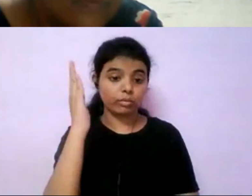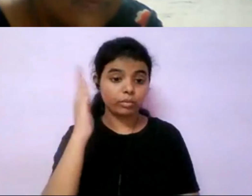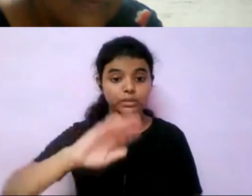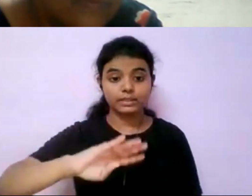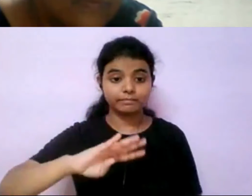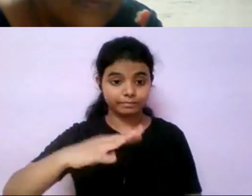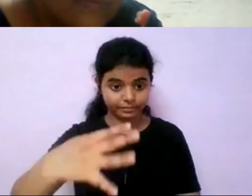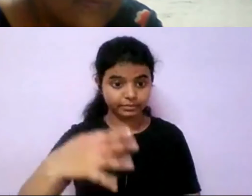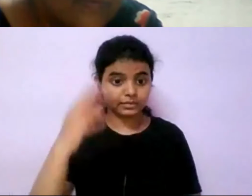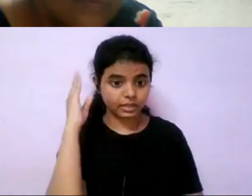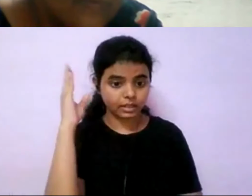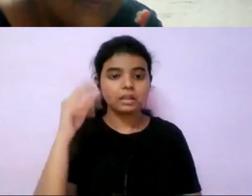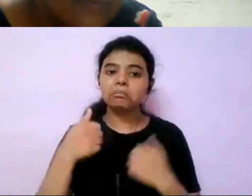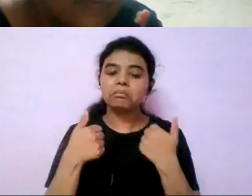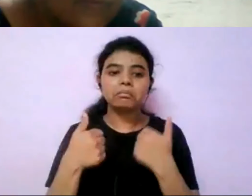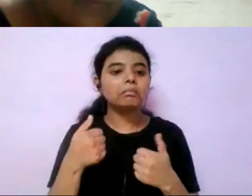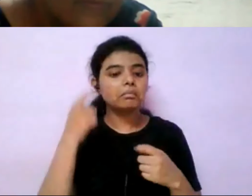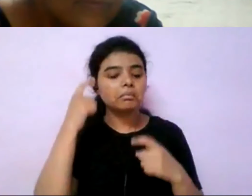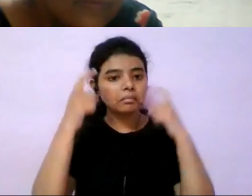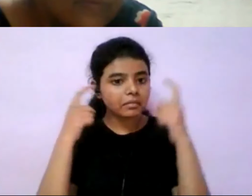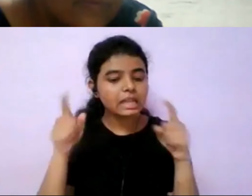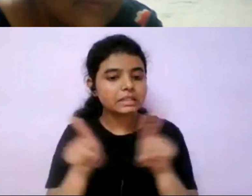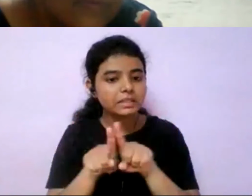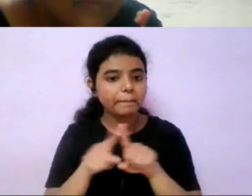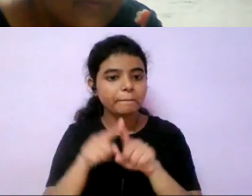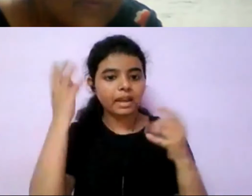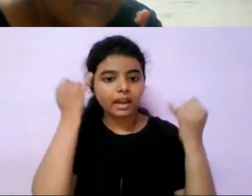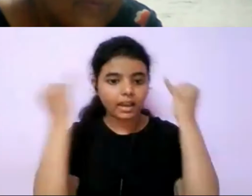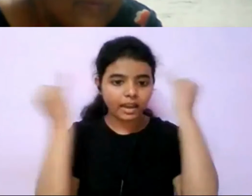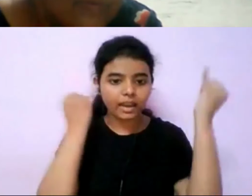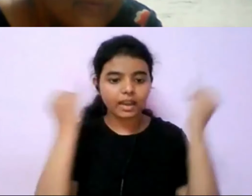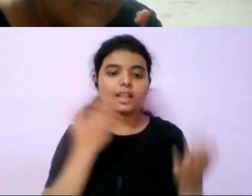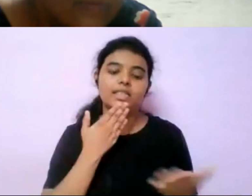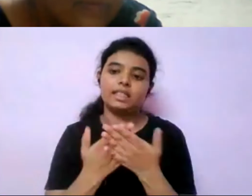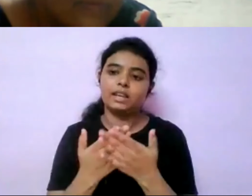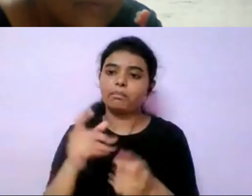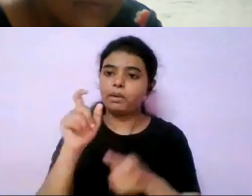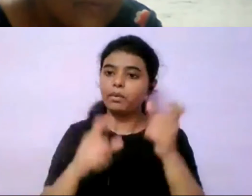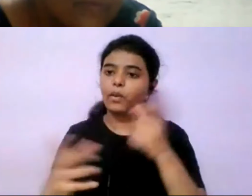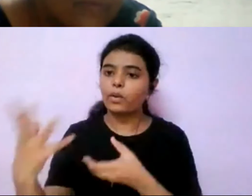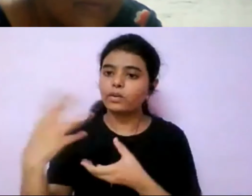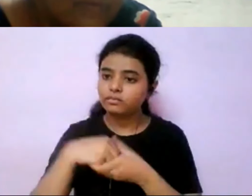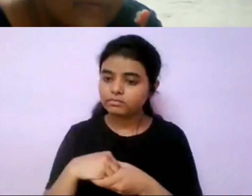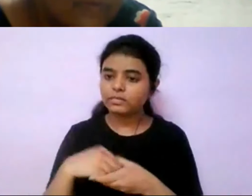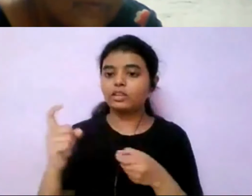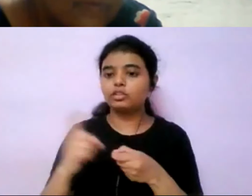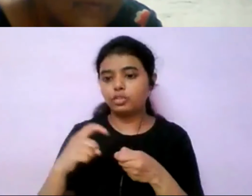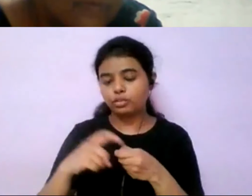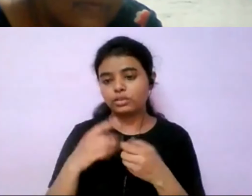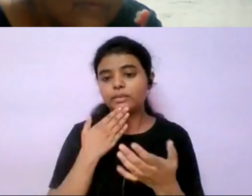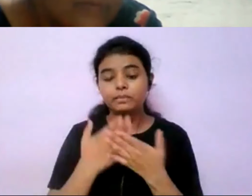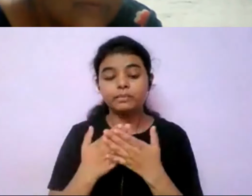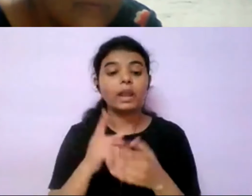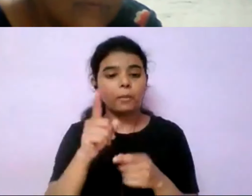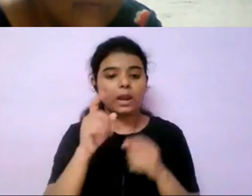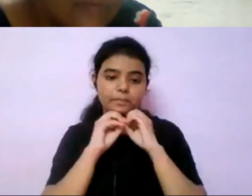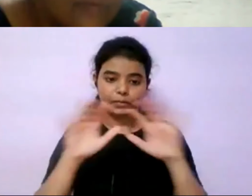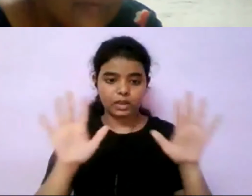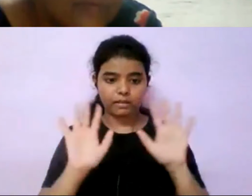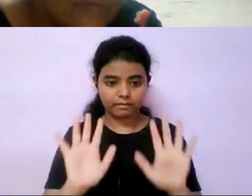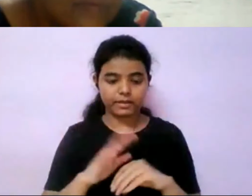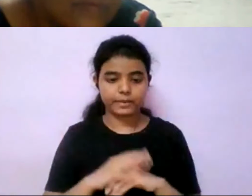engaging, as thought-provoking as today, thanks to your contribution. And I have an announcement to make